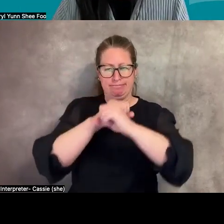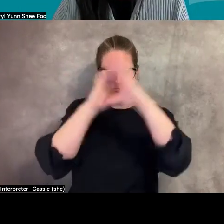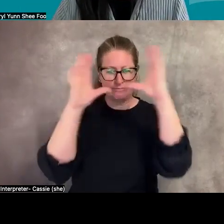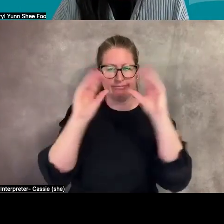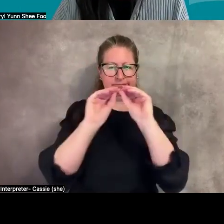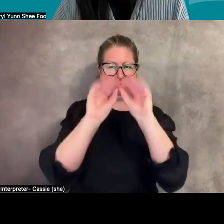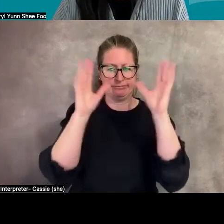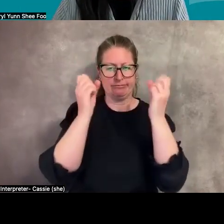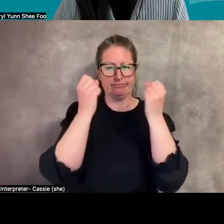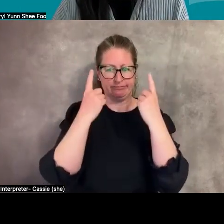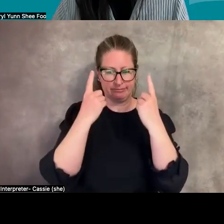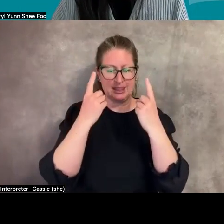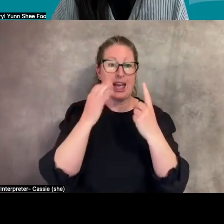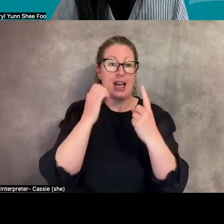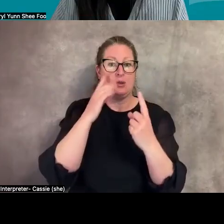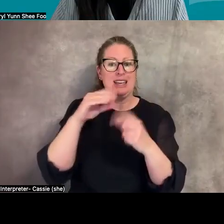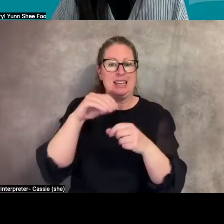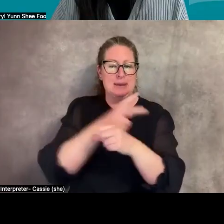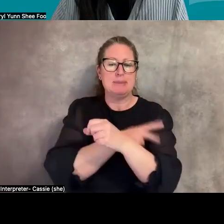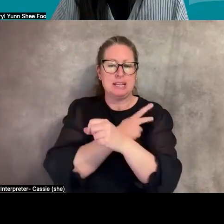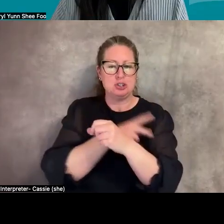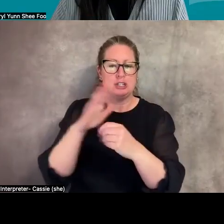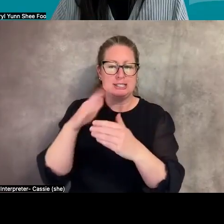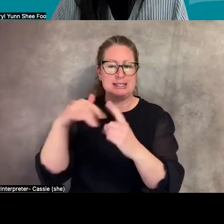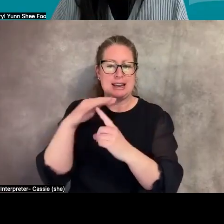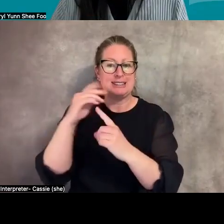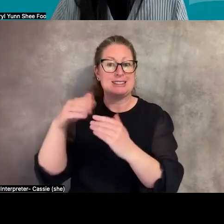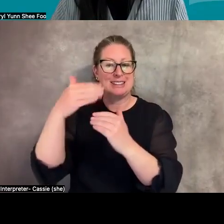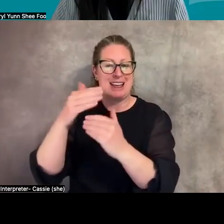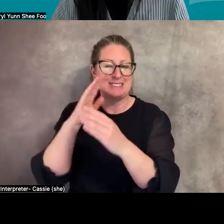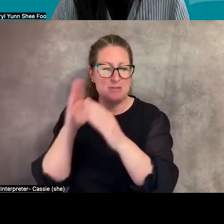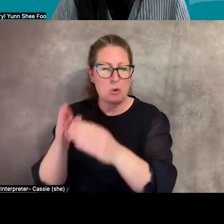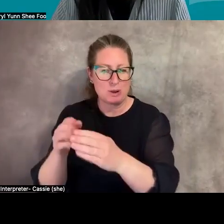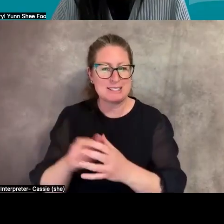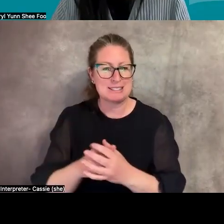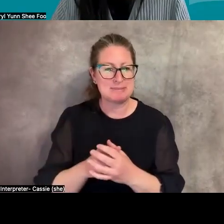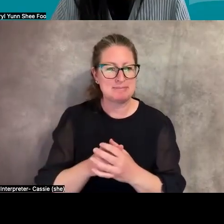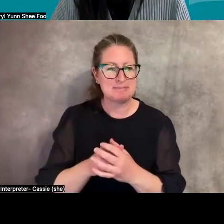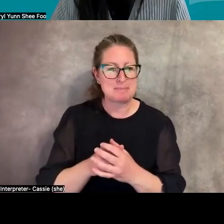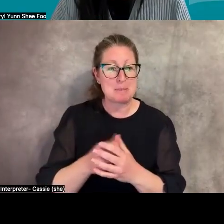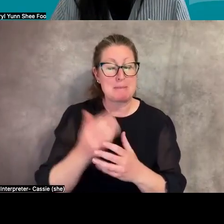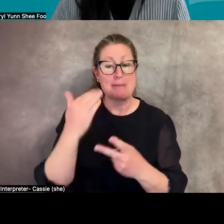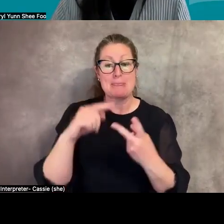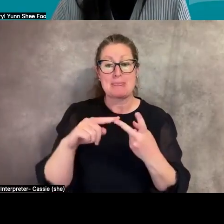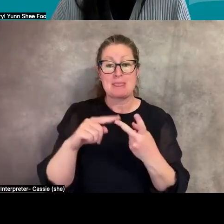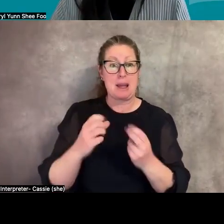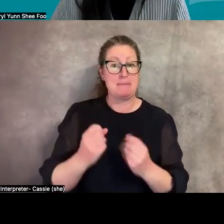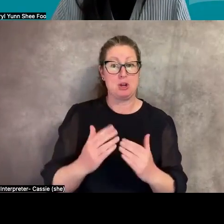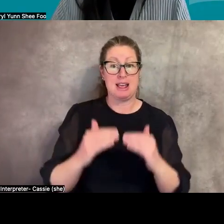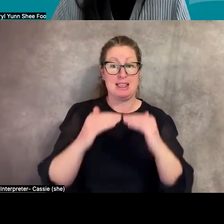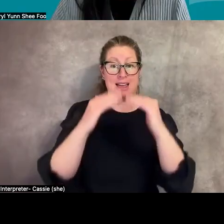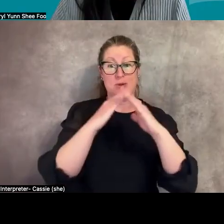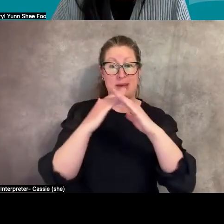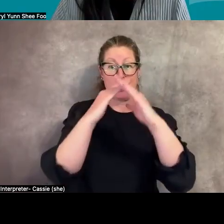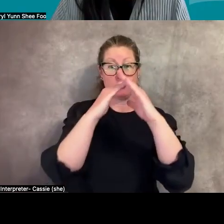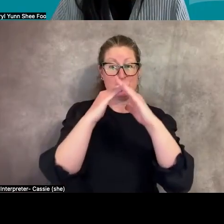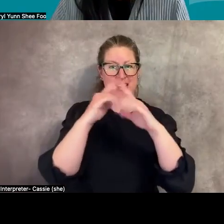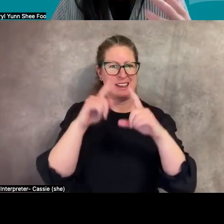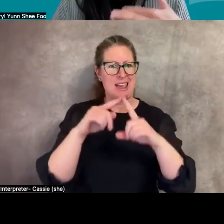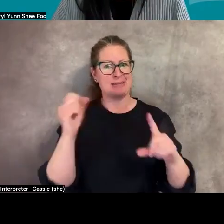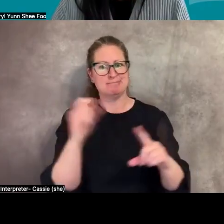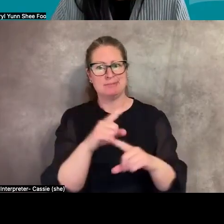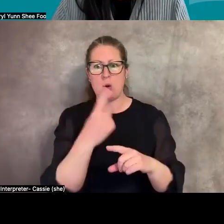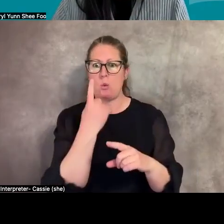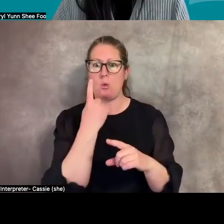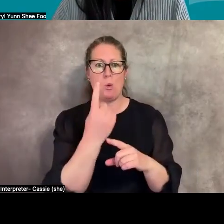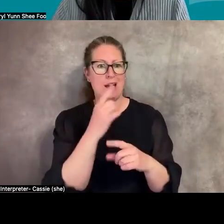the inpatient settings next. Next, multi-level barriers cannot be solved with a single intervention, but